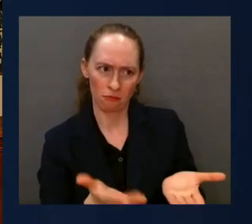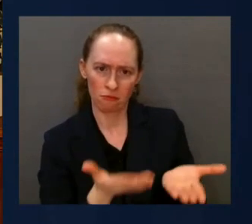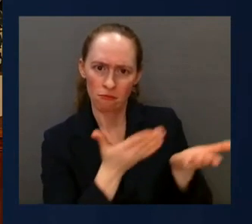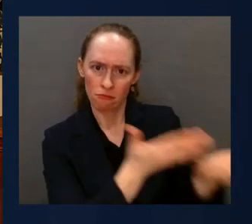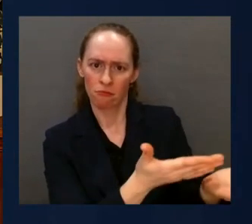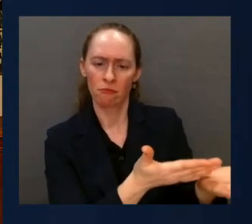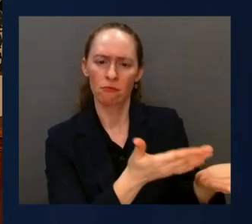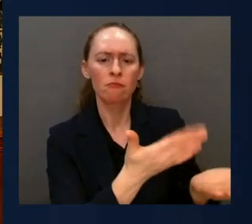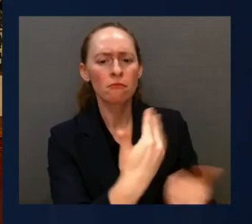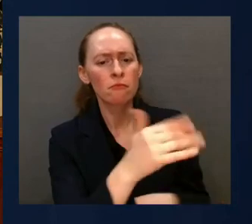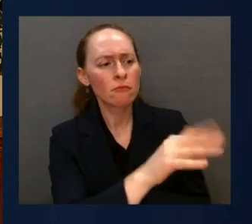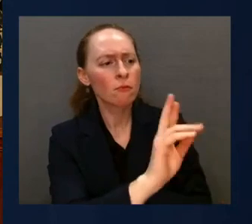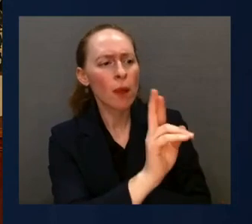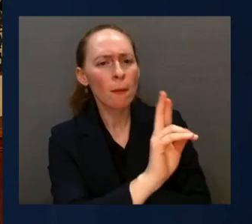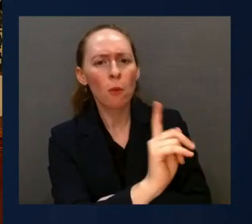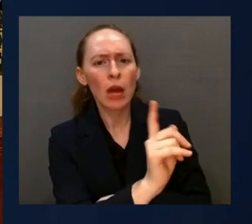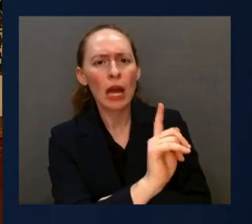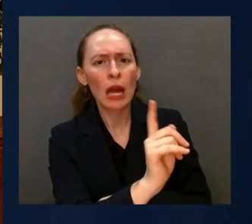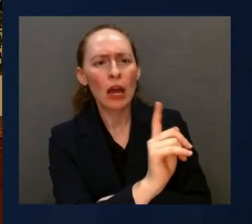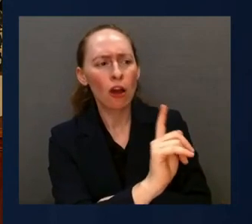discuss our mutual plans together.